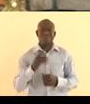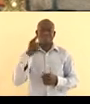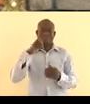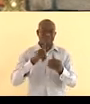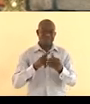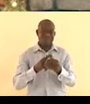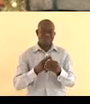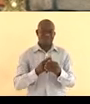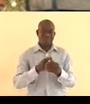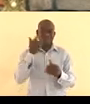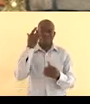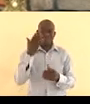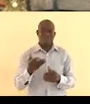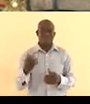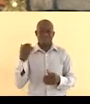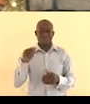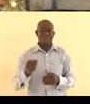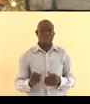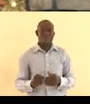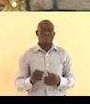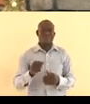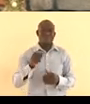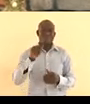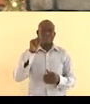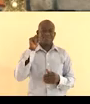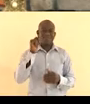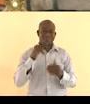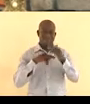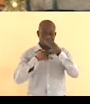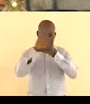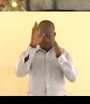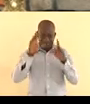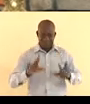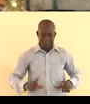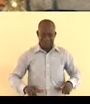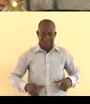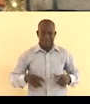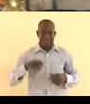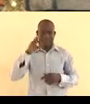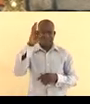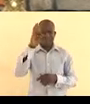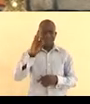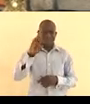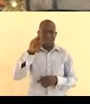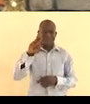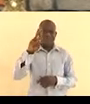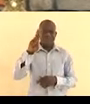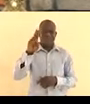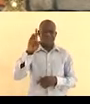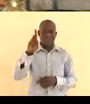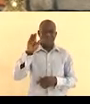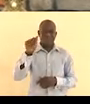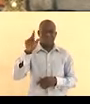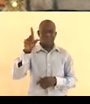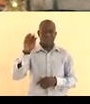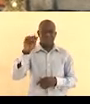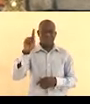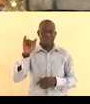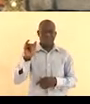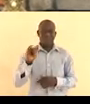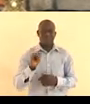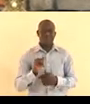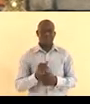The first element of the prophetic life is frugality. Right? The first element of the prophetic life is